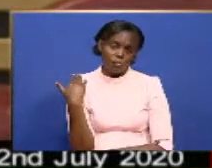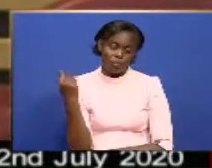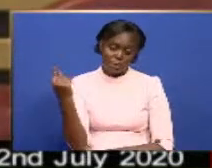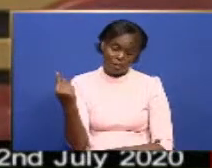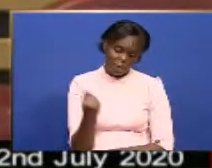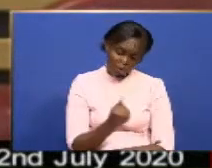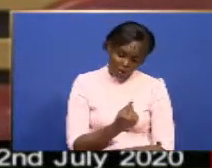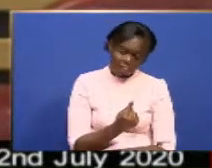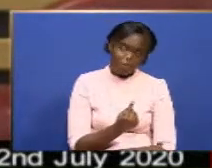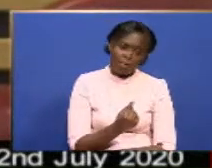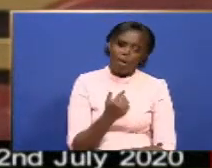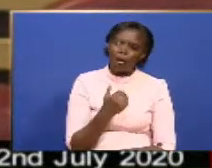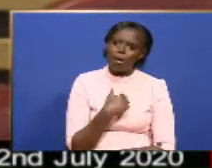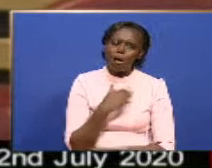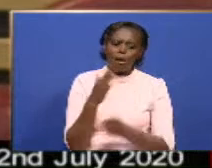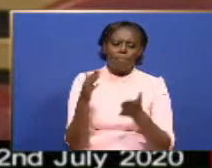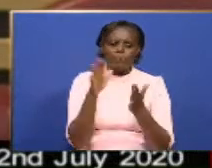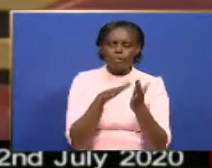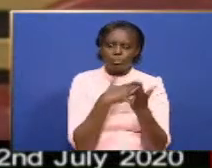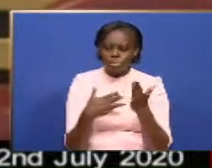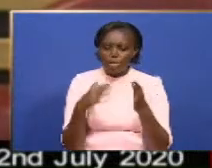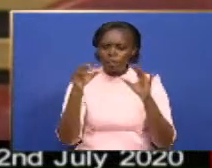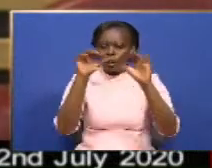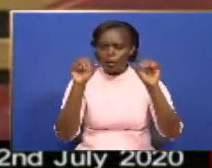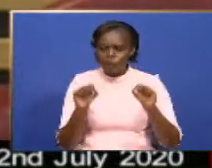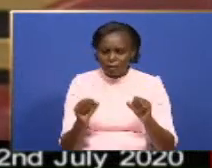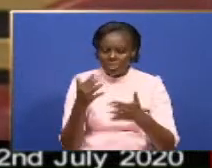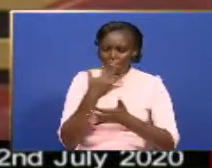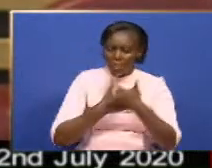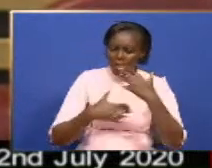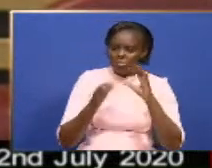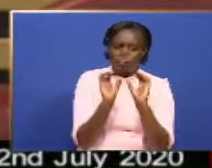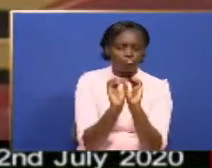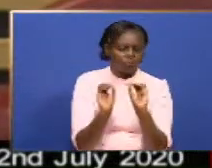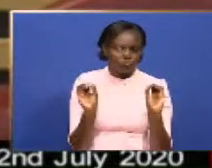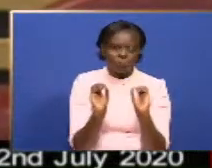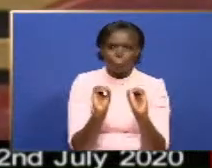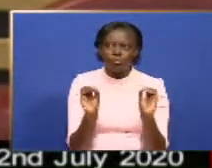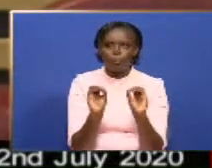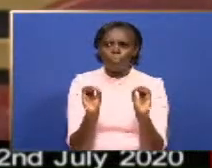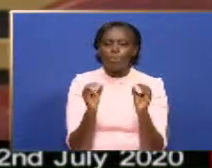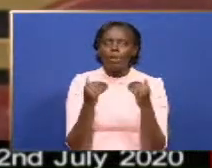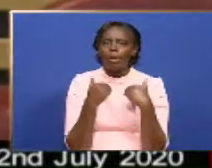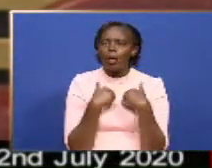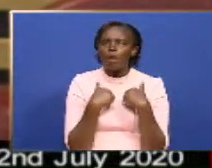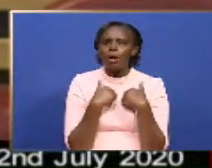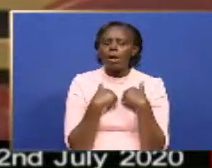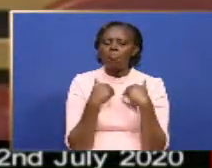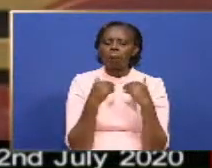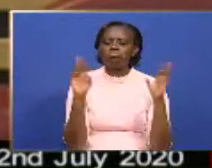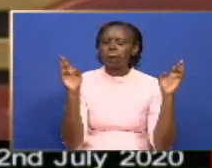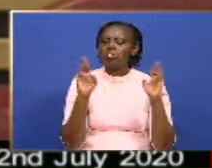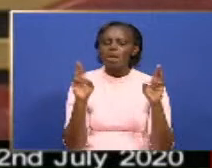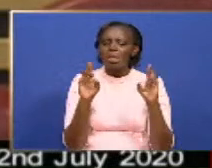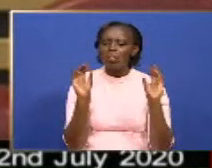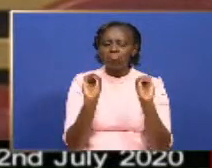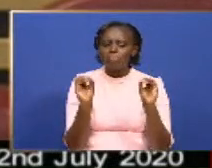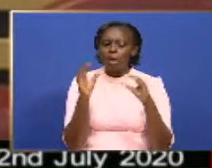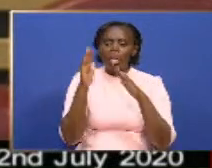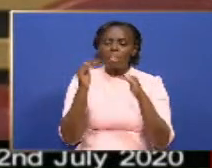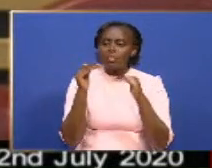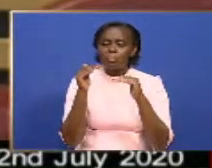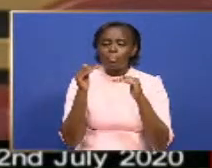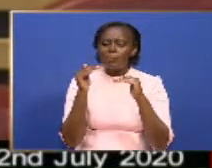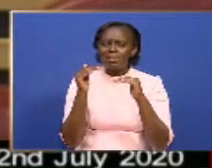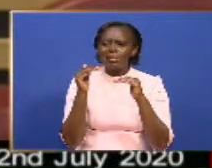did not have any structured system of engagement, and there was no preparedness. Nobody was expecting